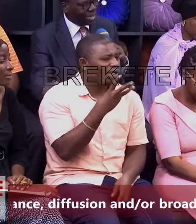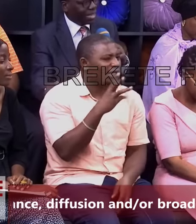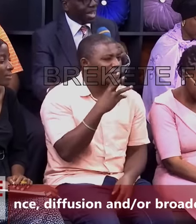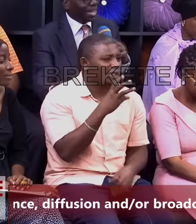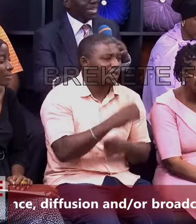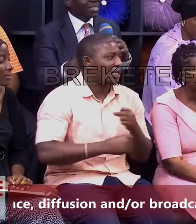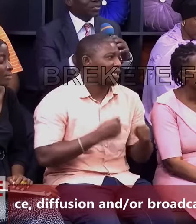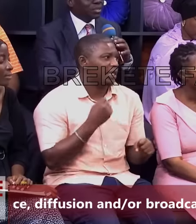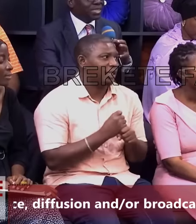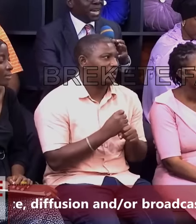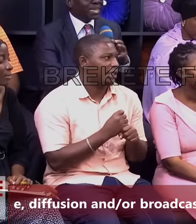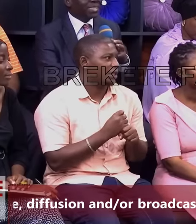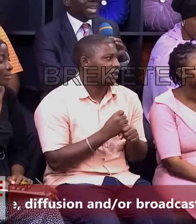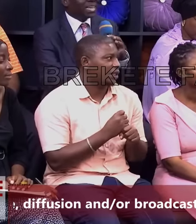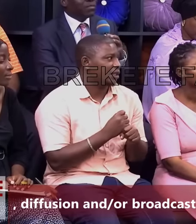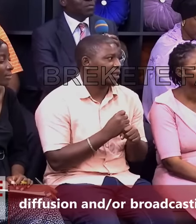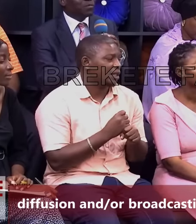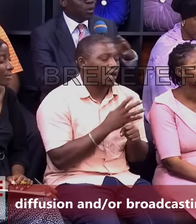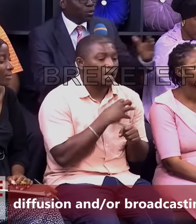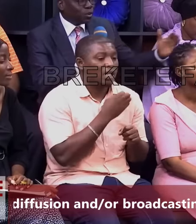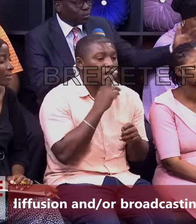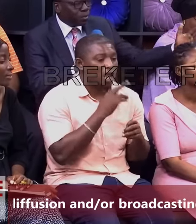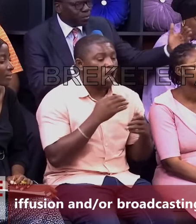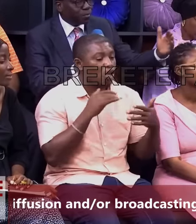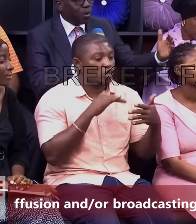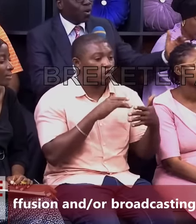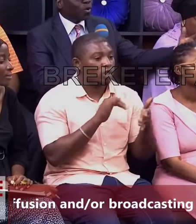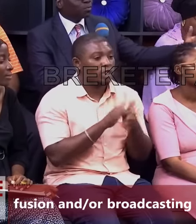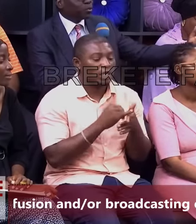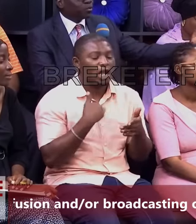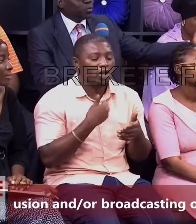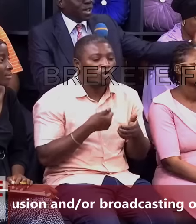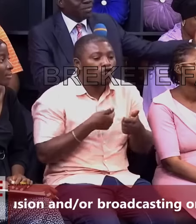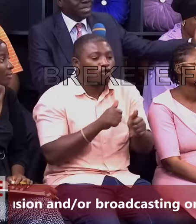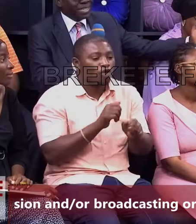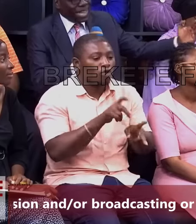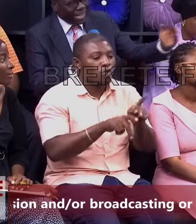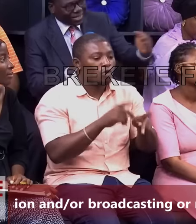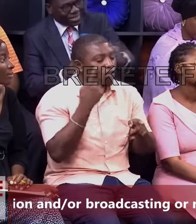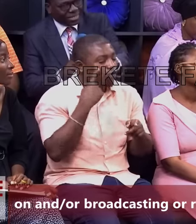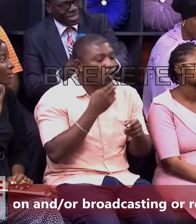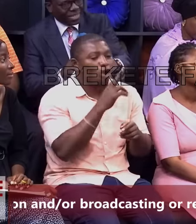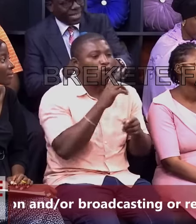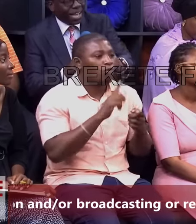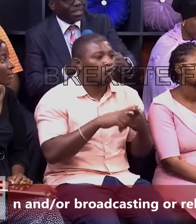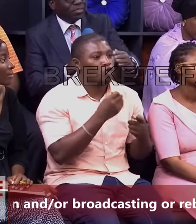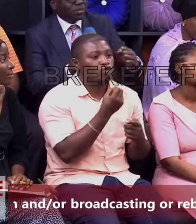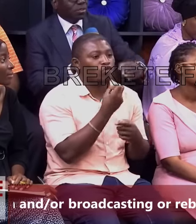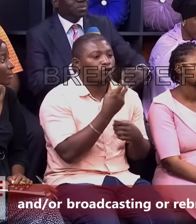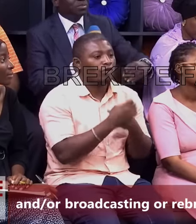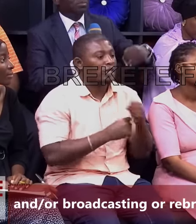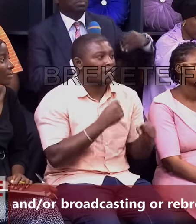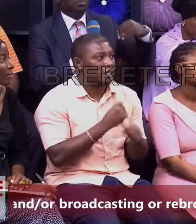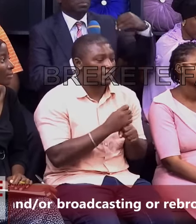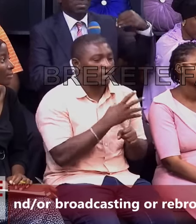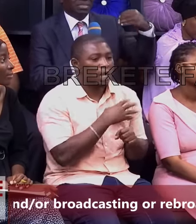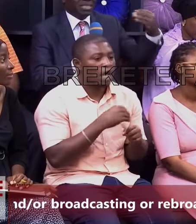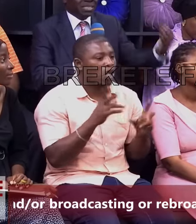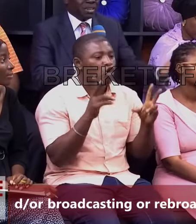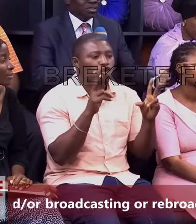years and they are study that they had even followed people for up to 12 years and